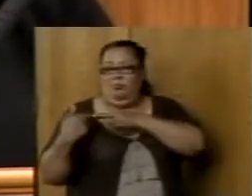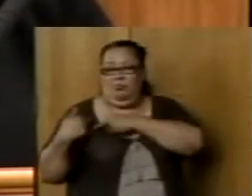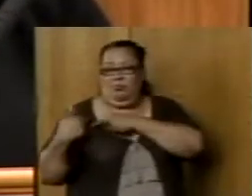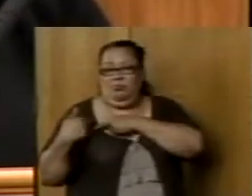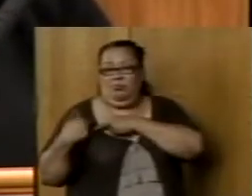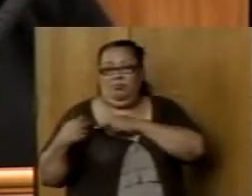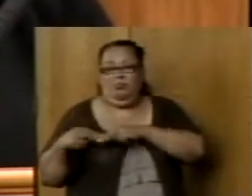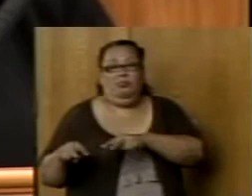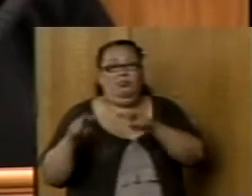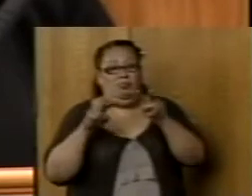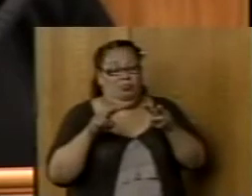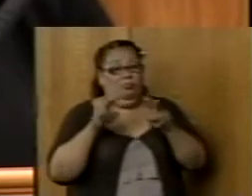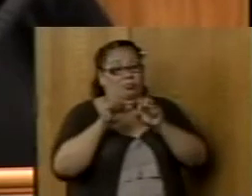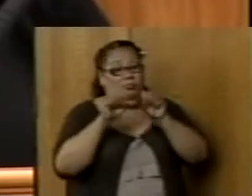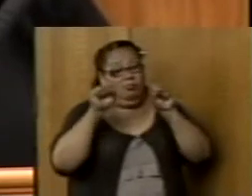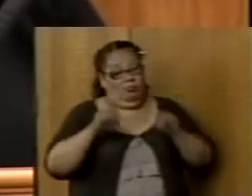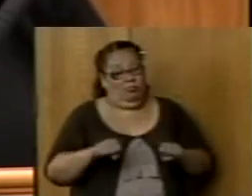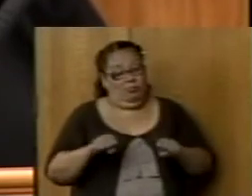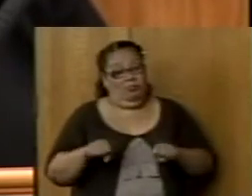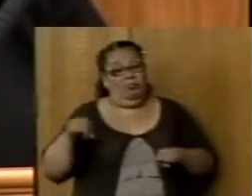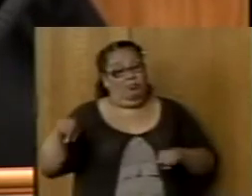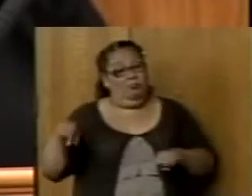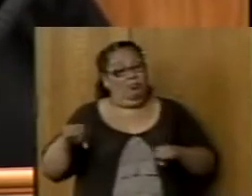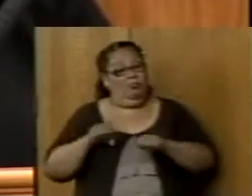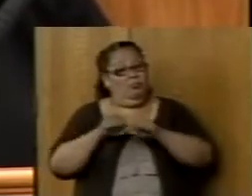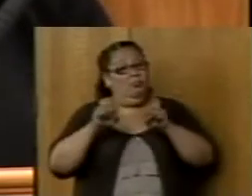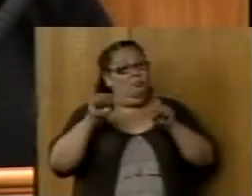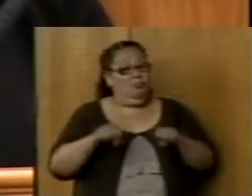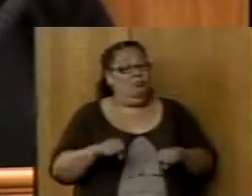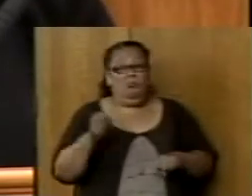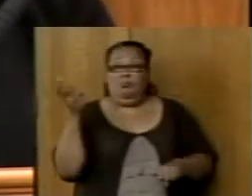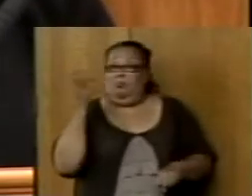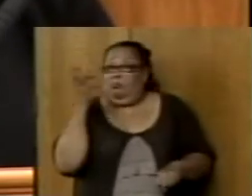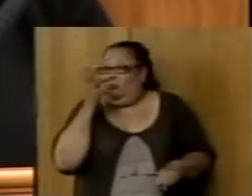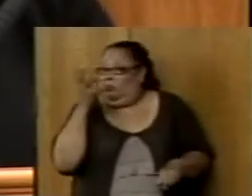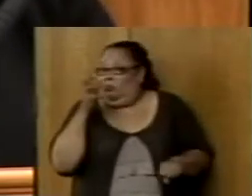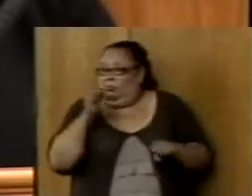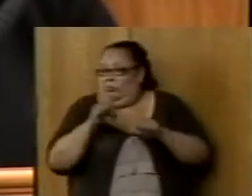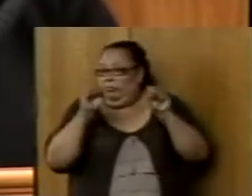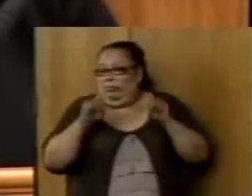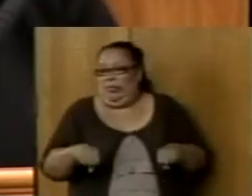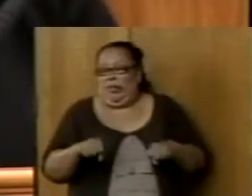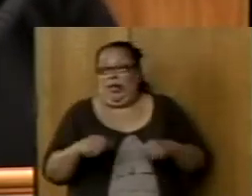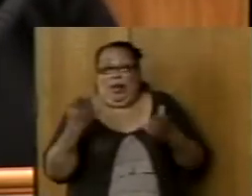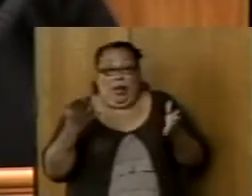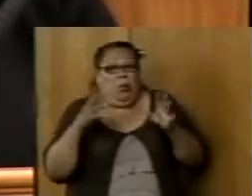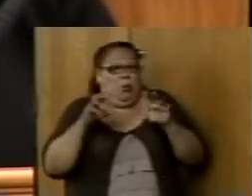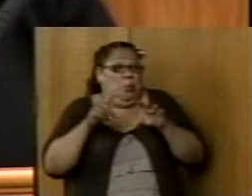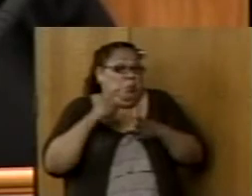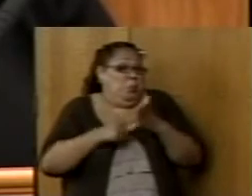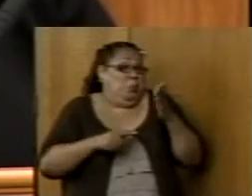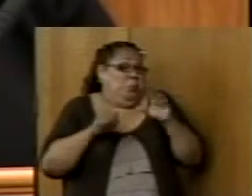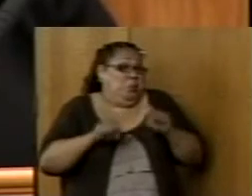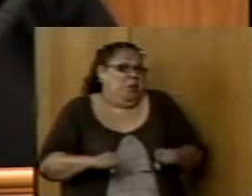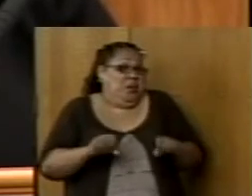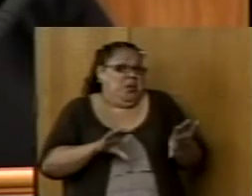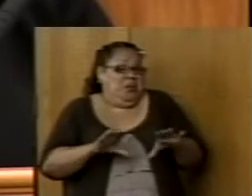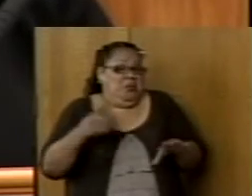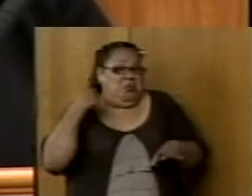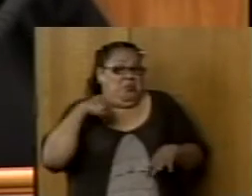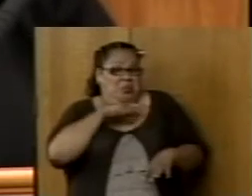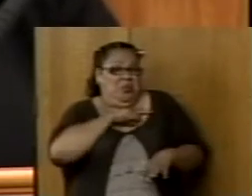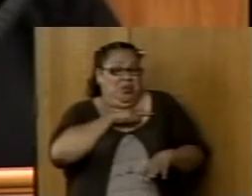and the monitoring of our systems. This is a system, and it really is a phenomenal system. And what it can do for us, if